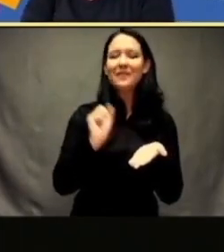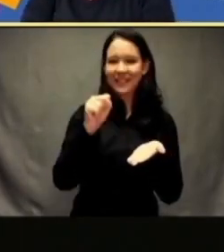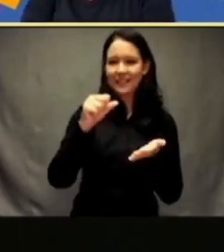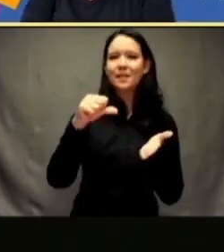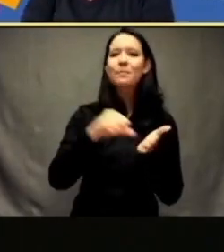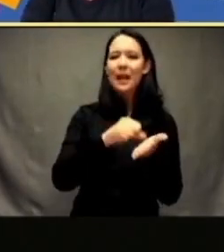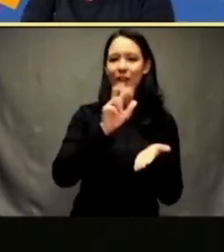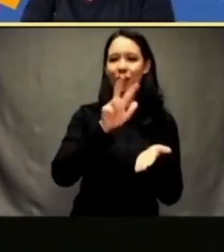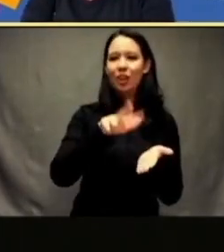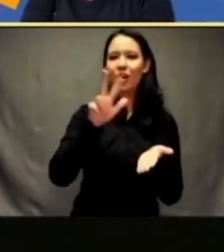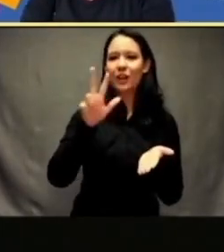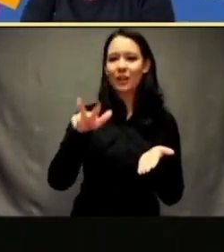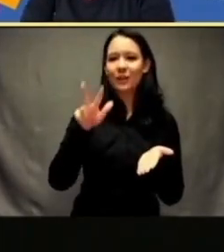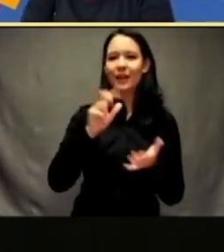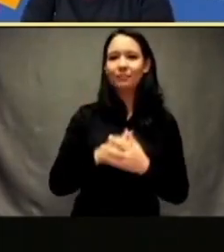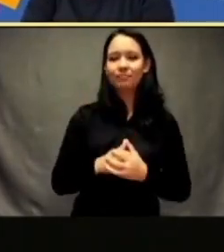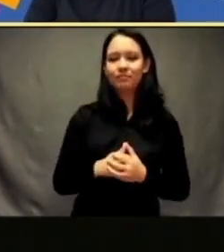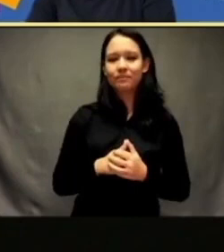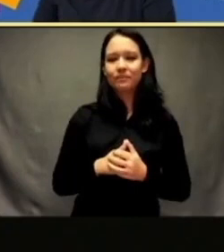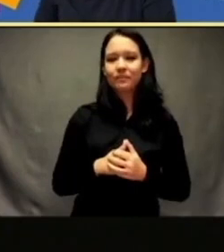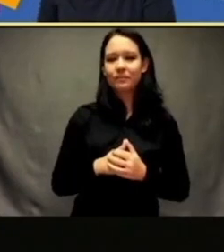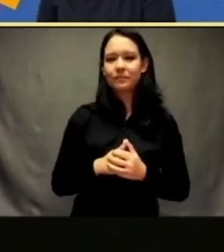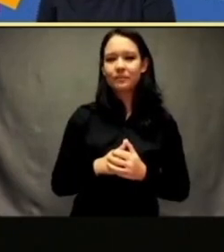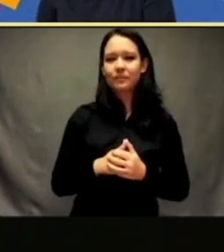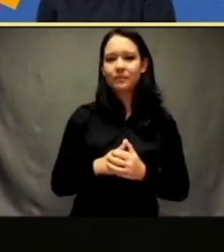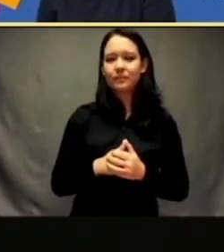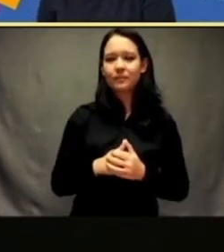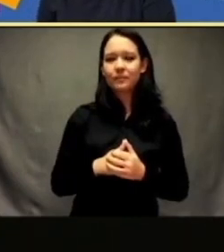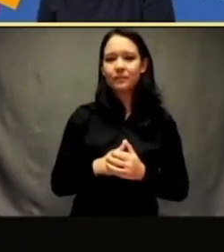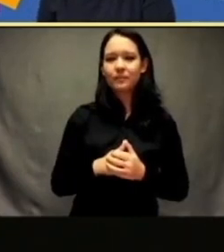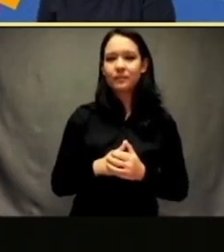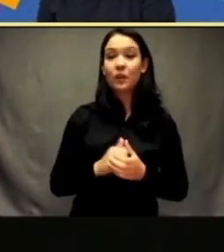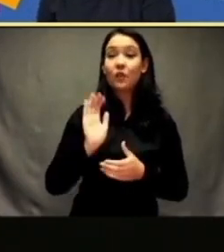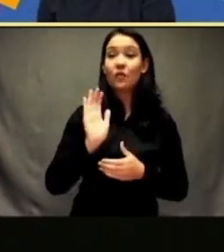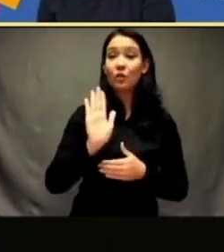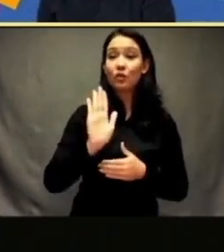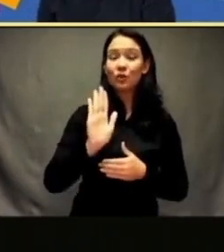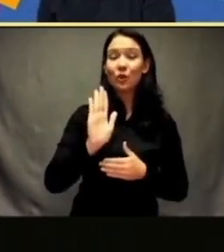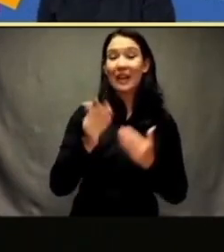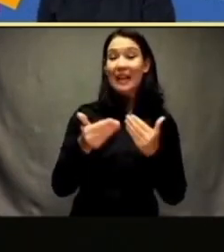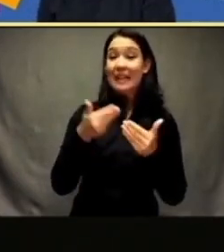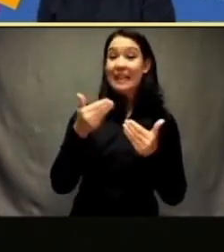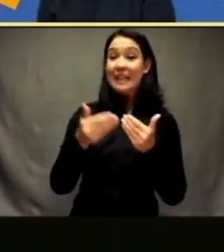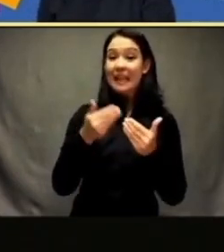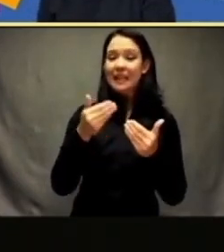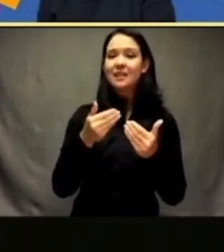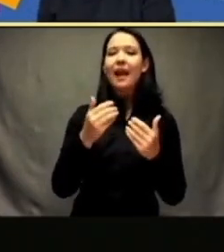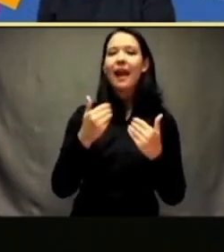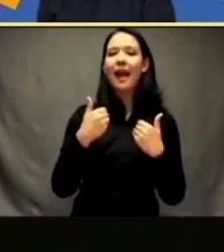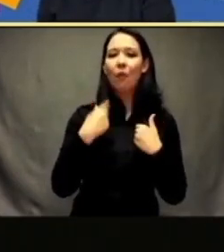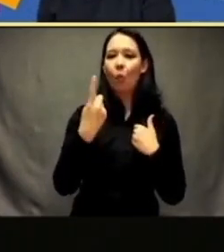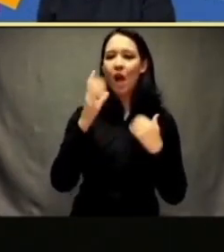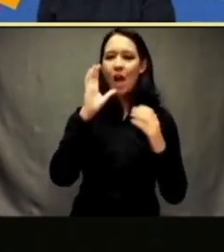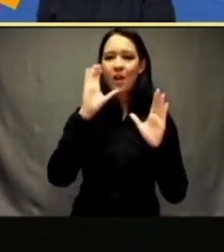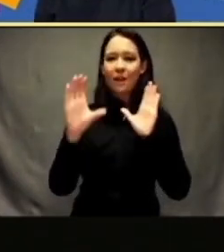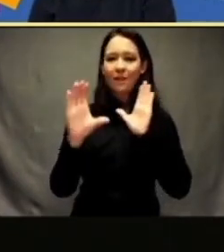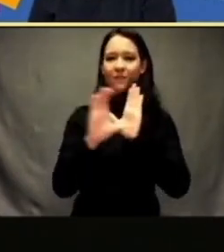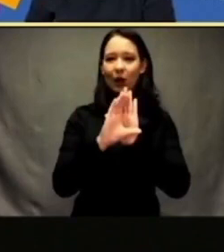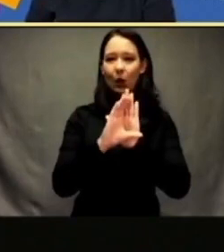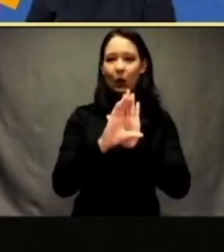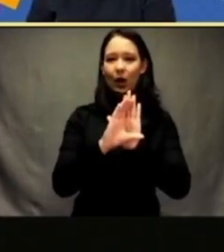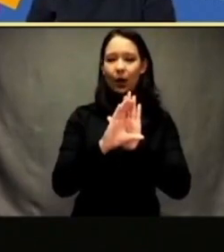page 33. And for your convenience, we also just took one of the photos here.